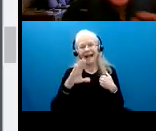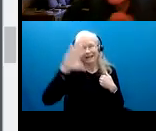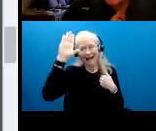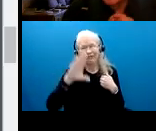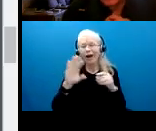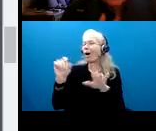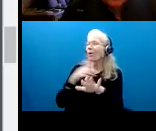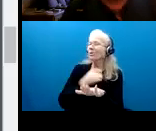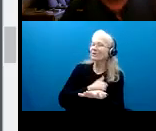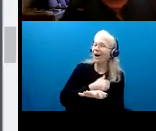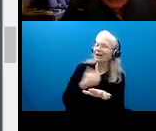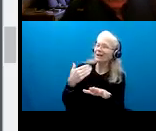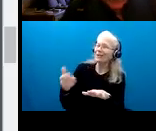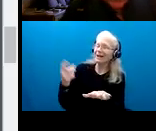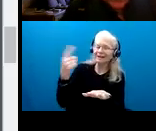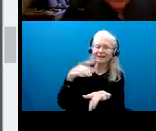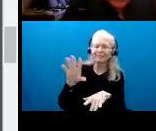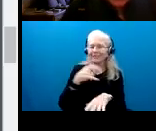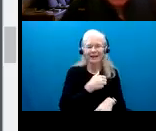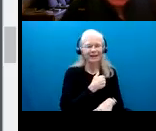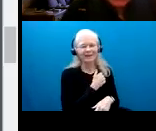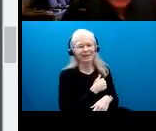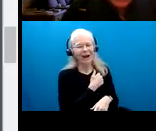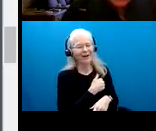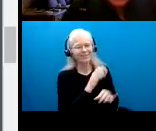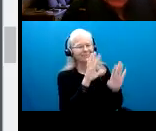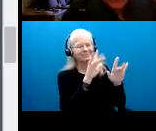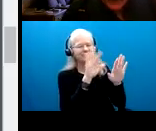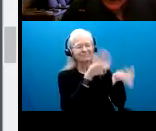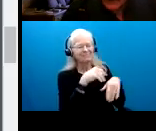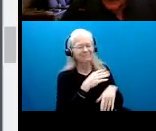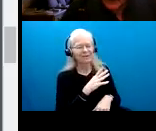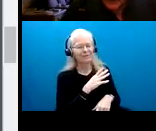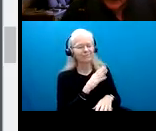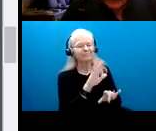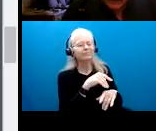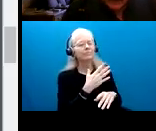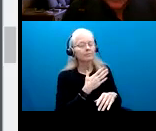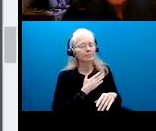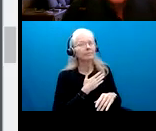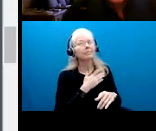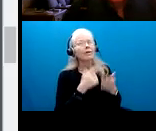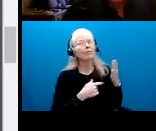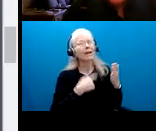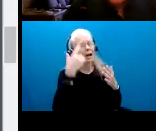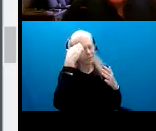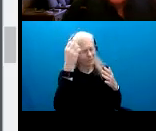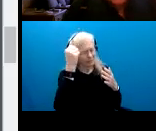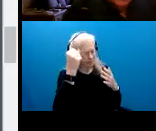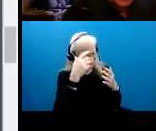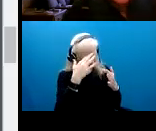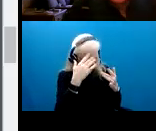Eric. thanks. My memory is a little faulty on this, but I think the requirements